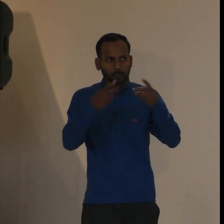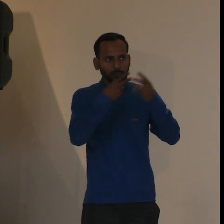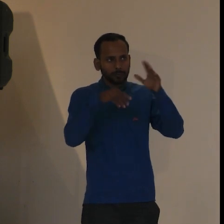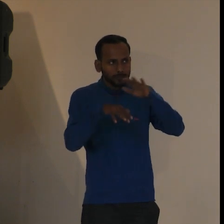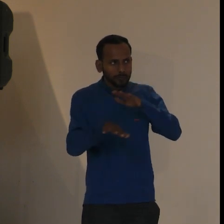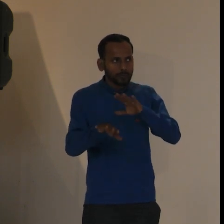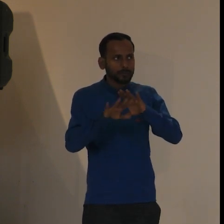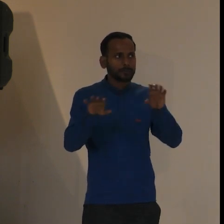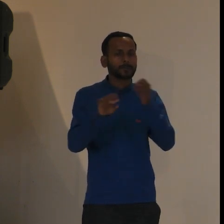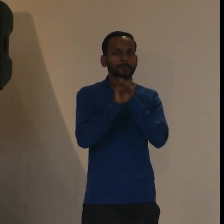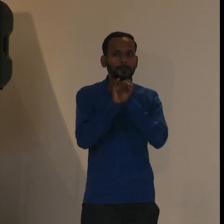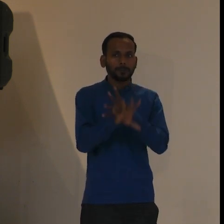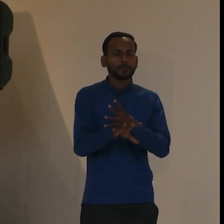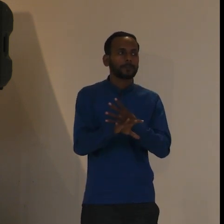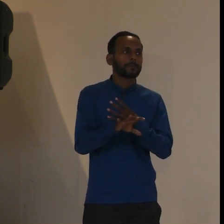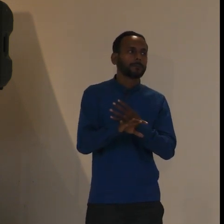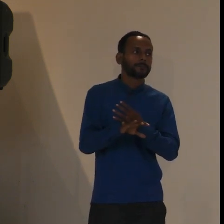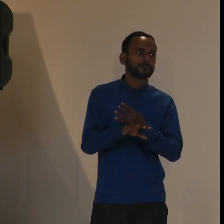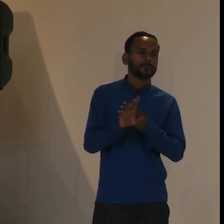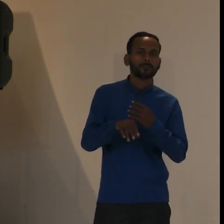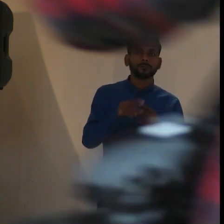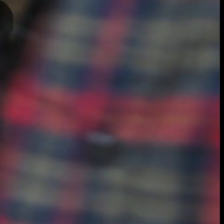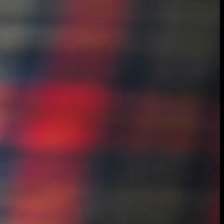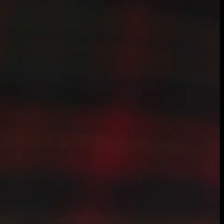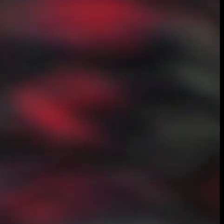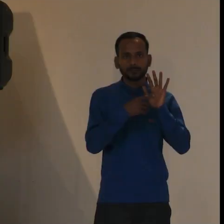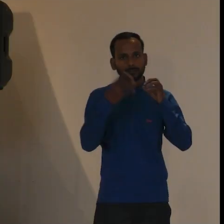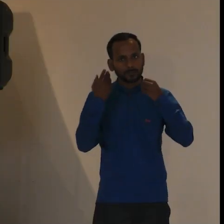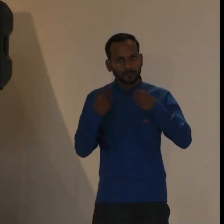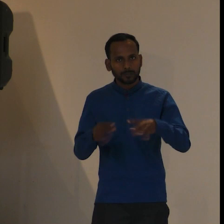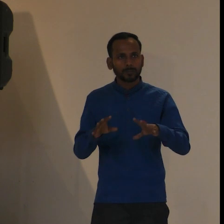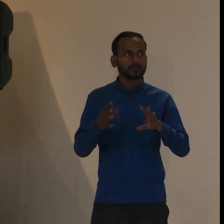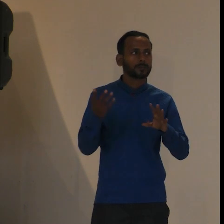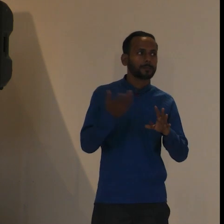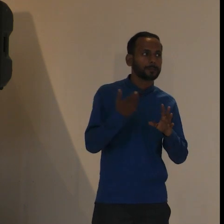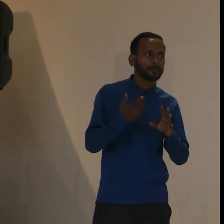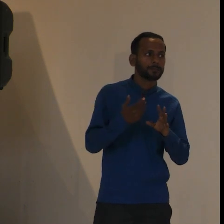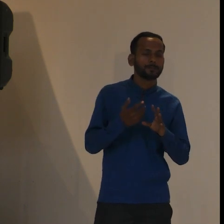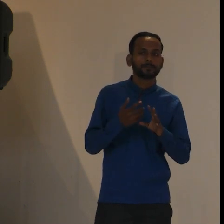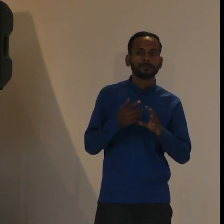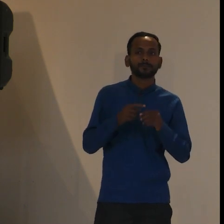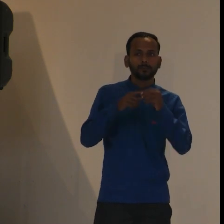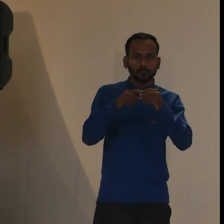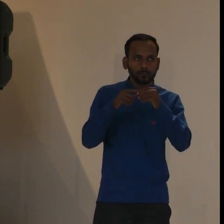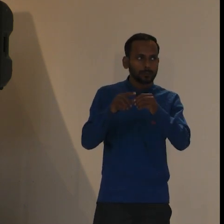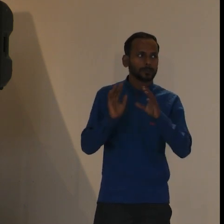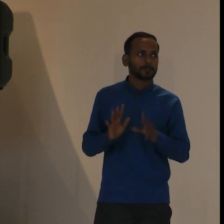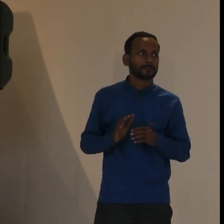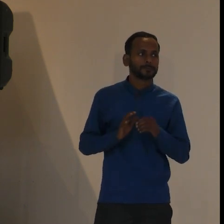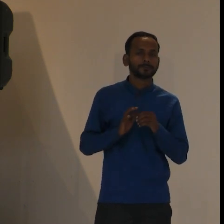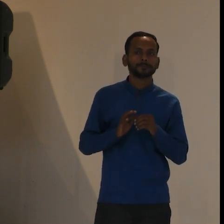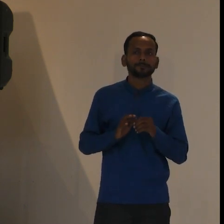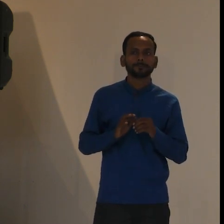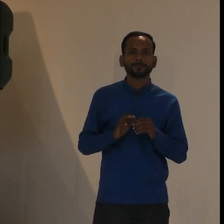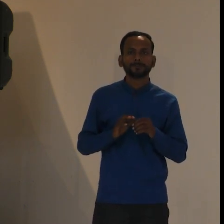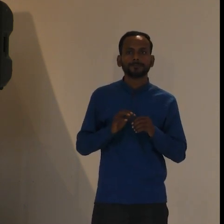the intent. What I have understood, what Vice wanted to do, it was not to educate, I understand